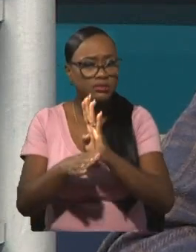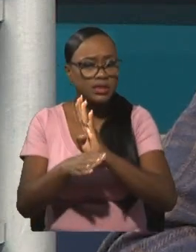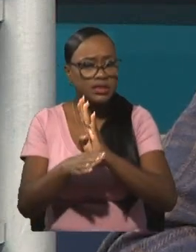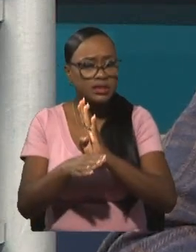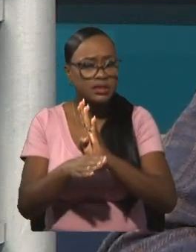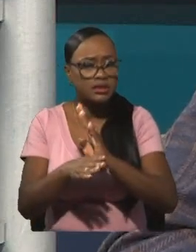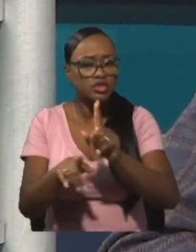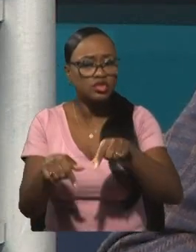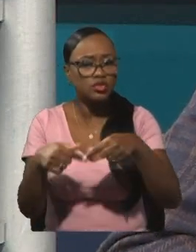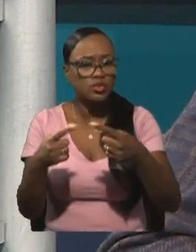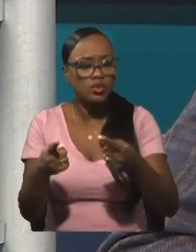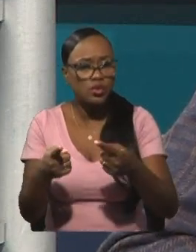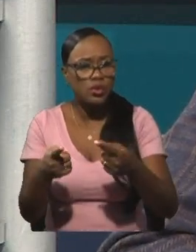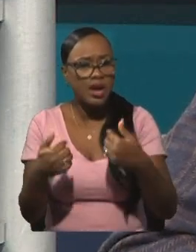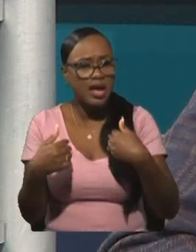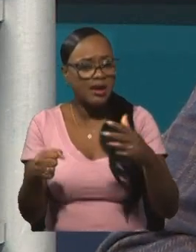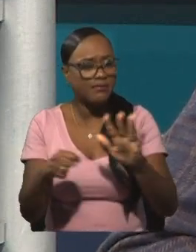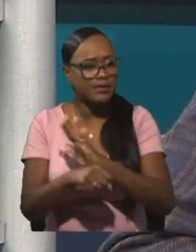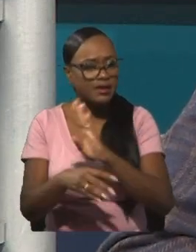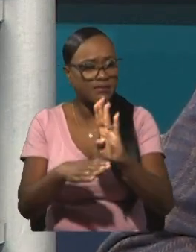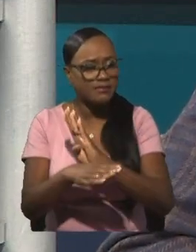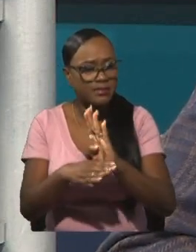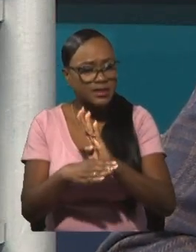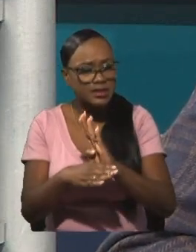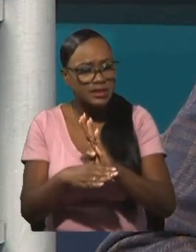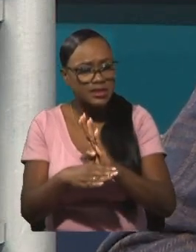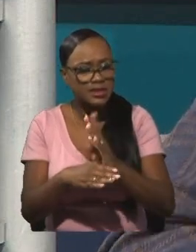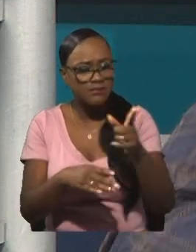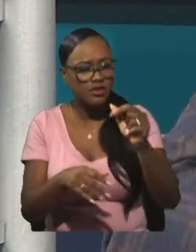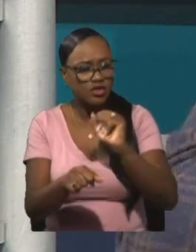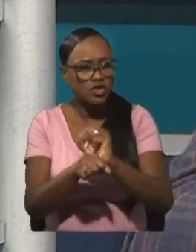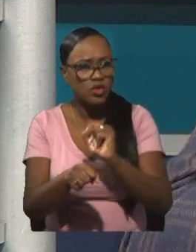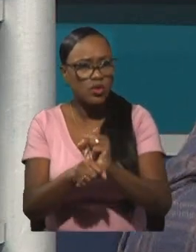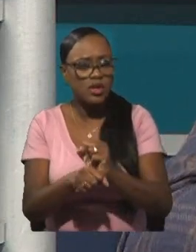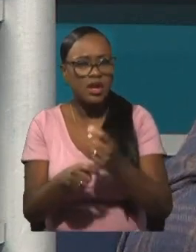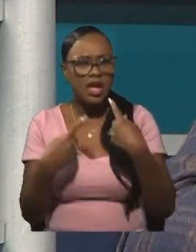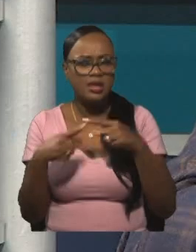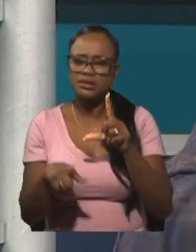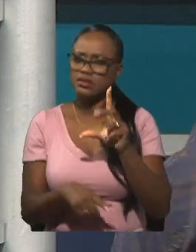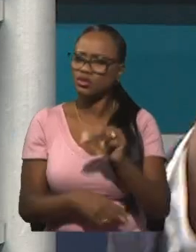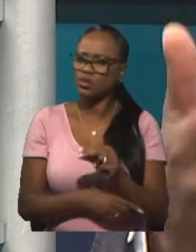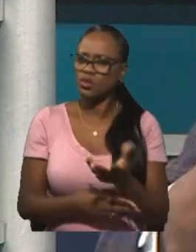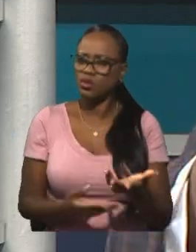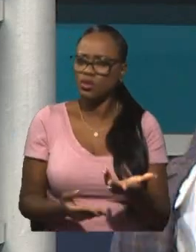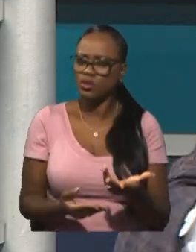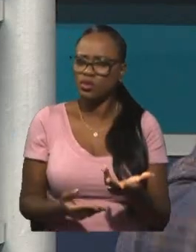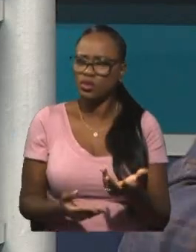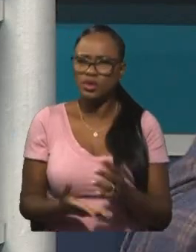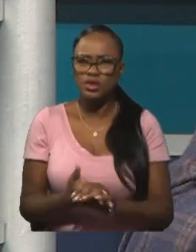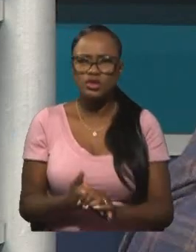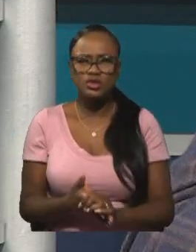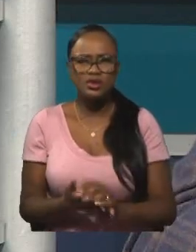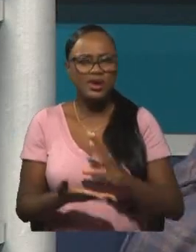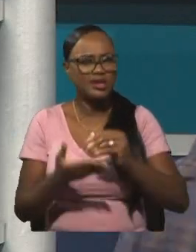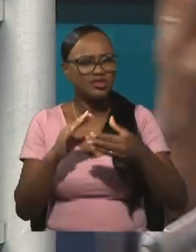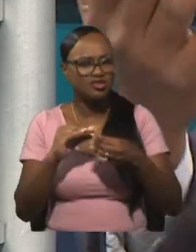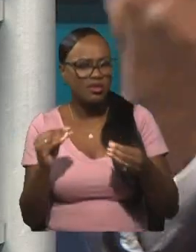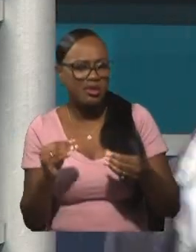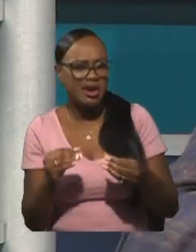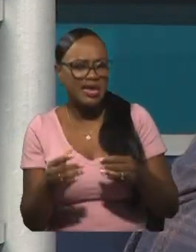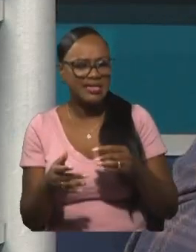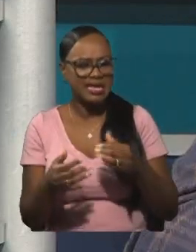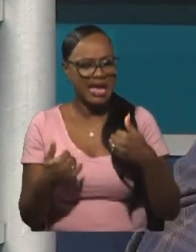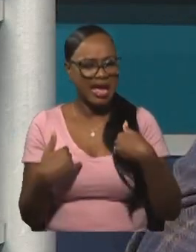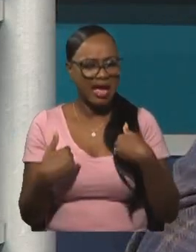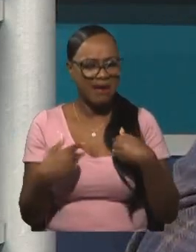administer? Do we have enough businesses to be administered? The answer is obviously no. So you will hear the story of somebody saying, I